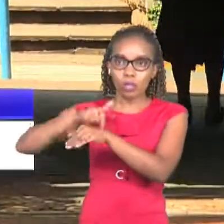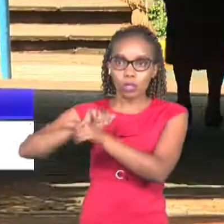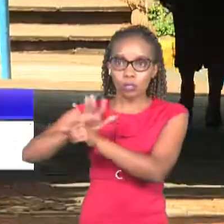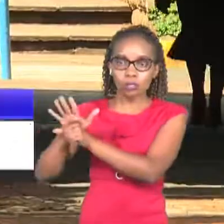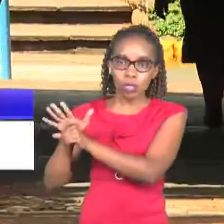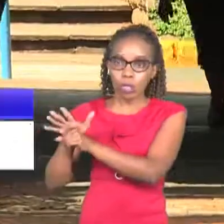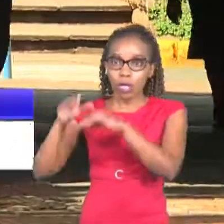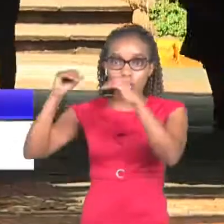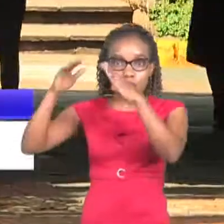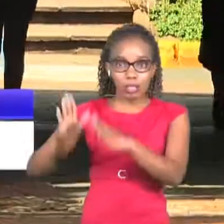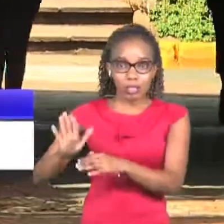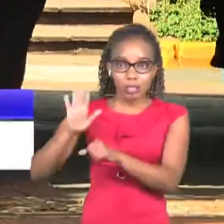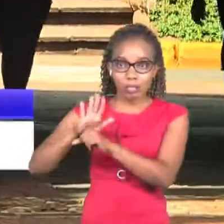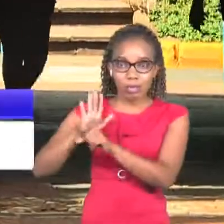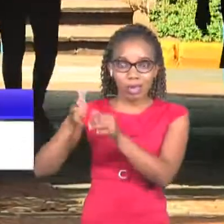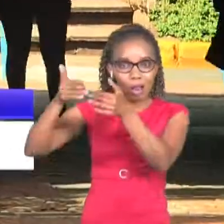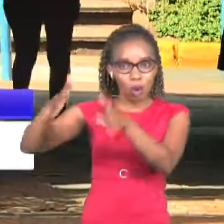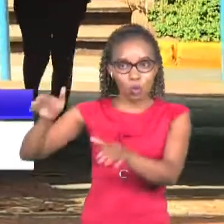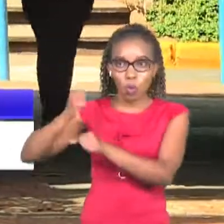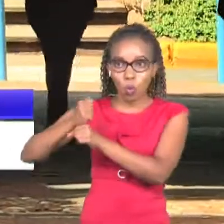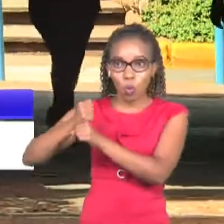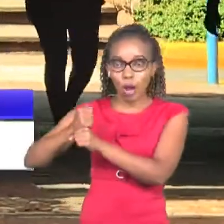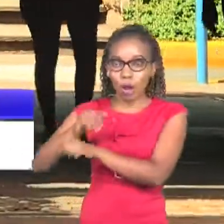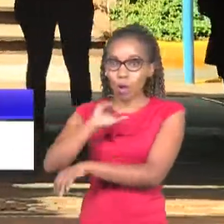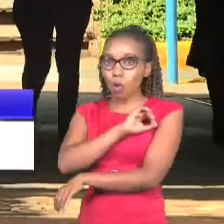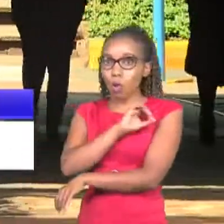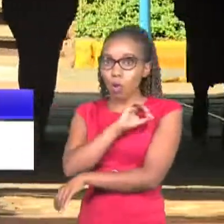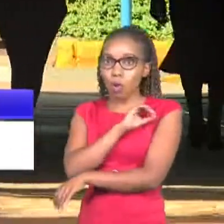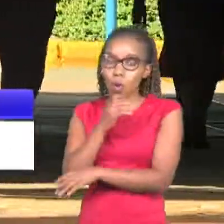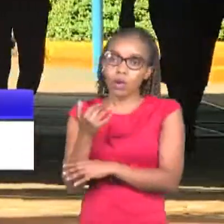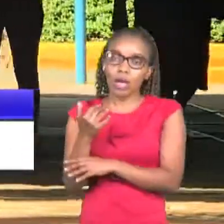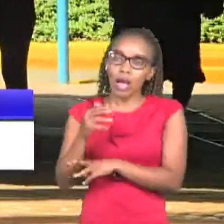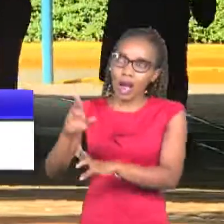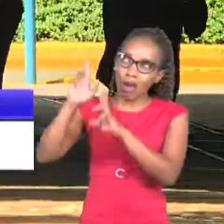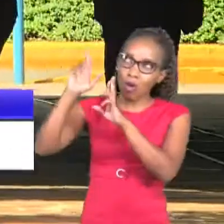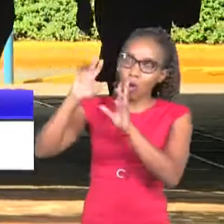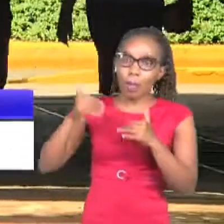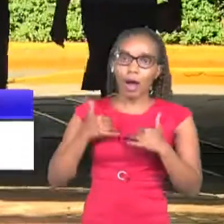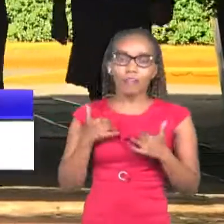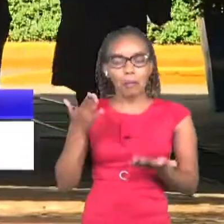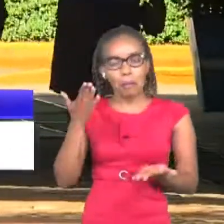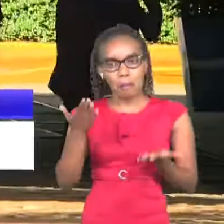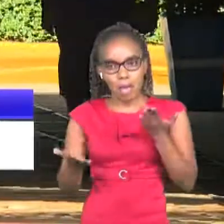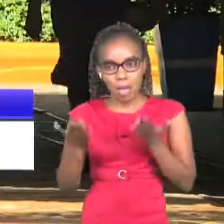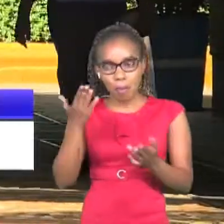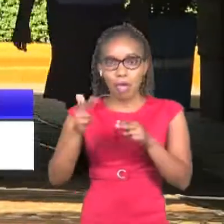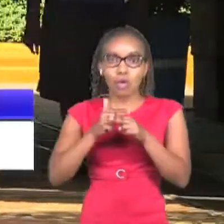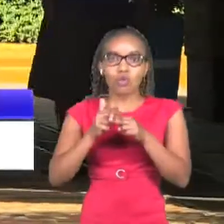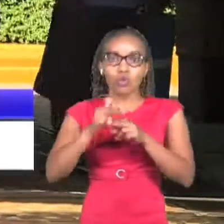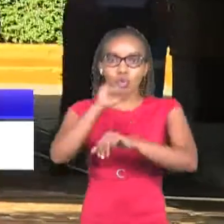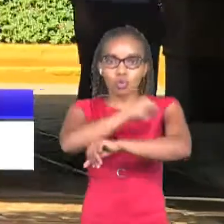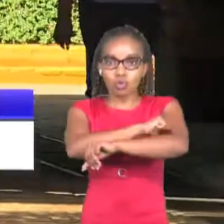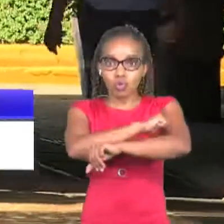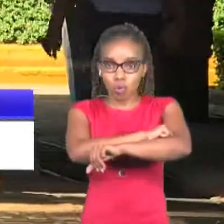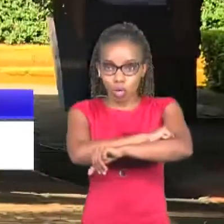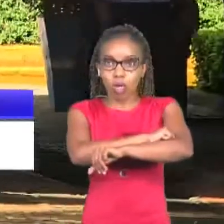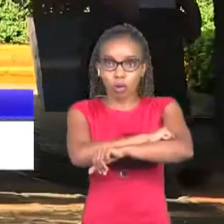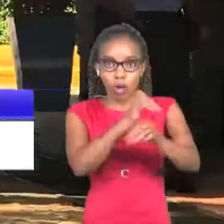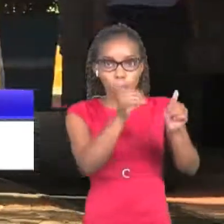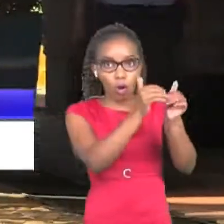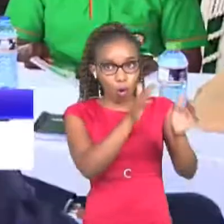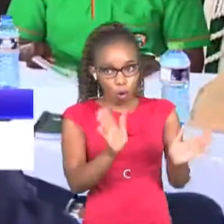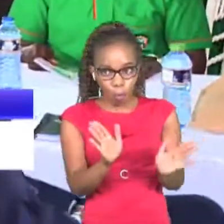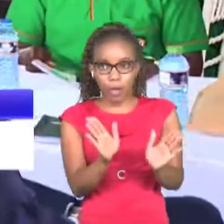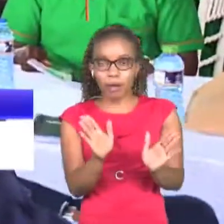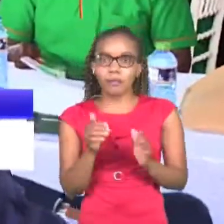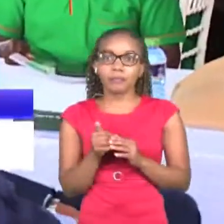Most of the teachers have lost their jobs and are left with the only hope that one day schools are going to reopen and resume completely. On